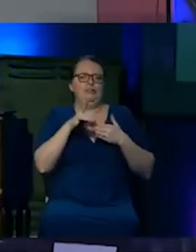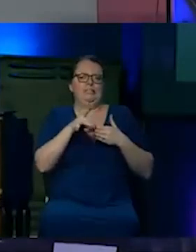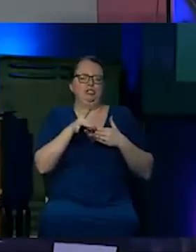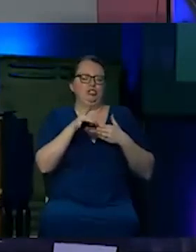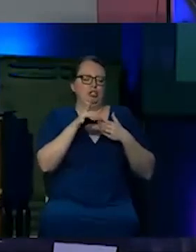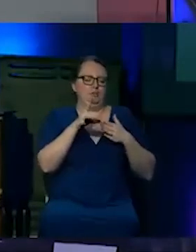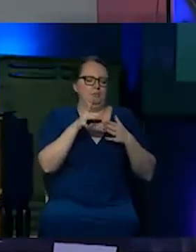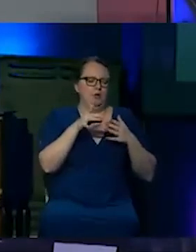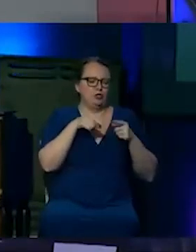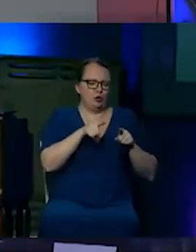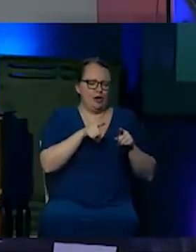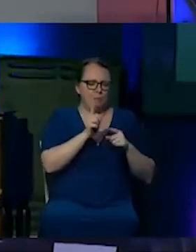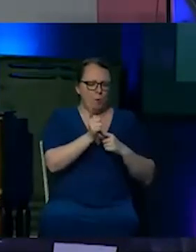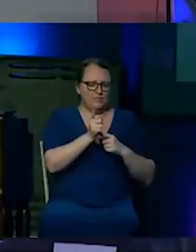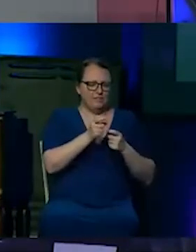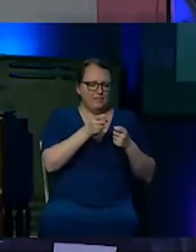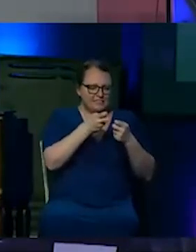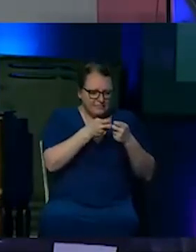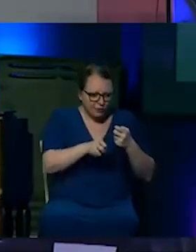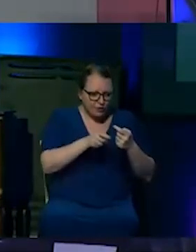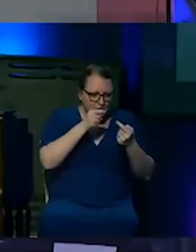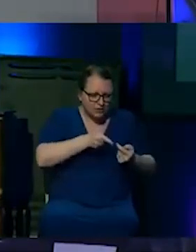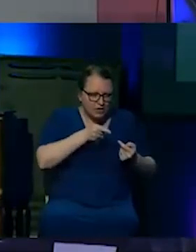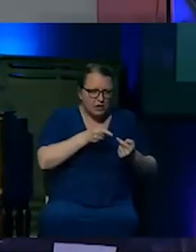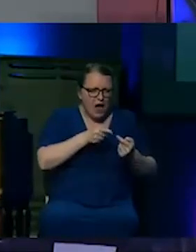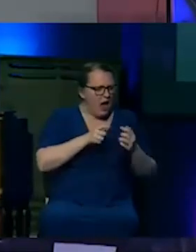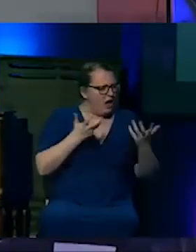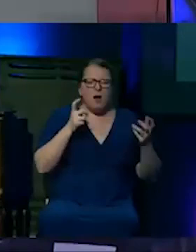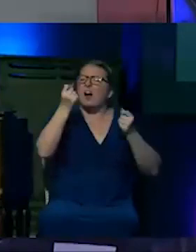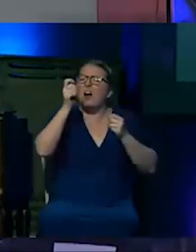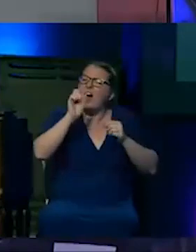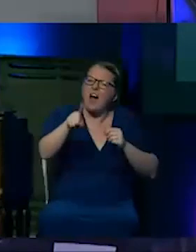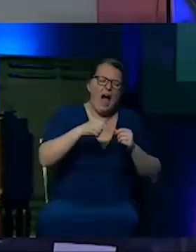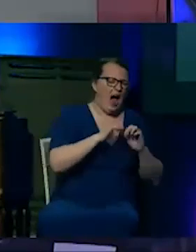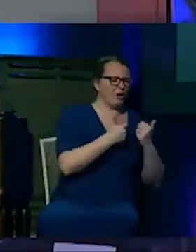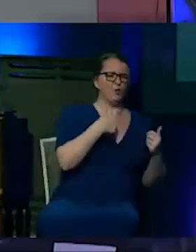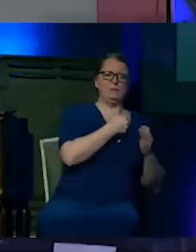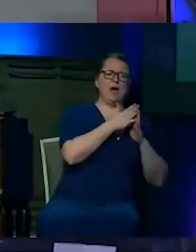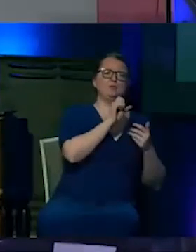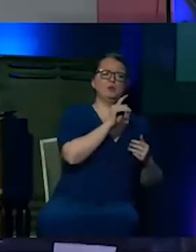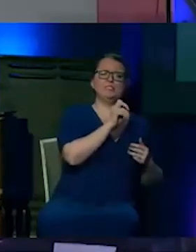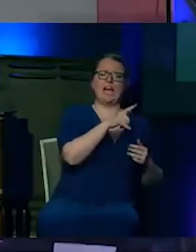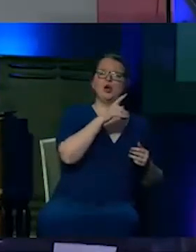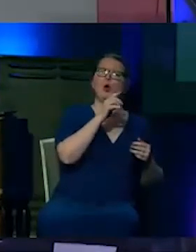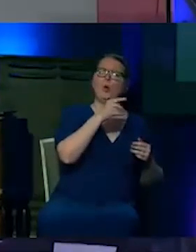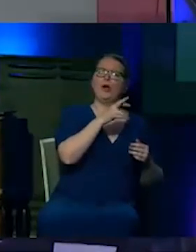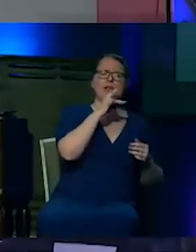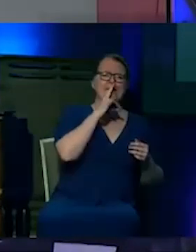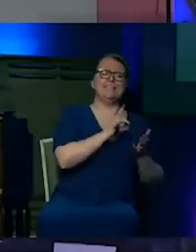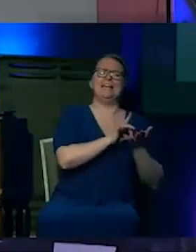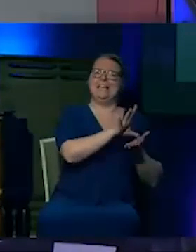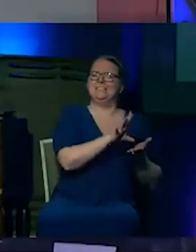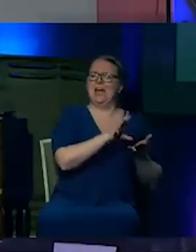of difficulty and pain. How did we go from suicidal queer Christian kids getting kicked out of our communities, lost